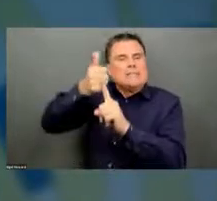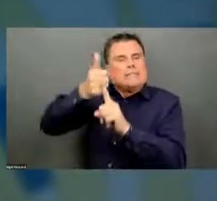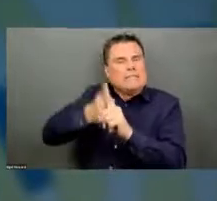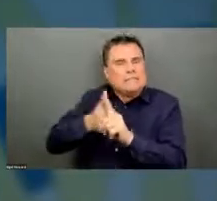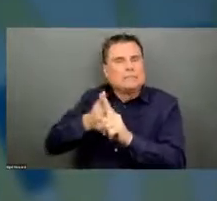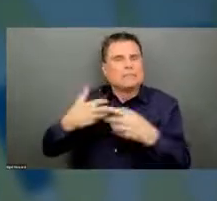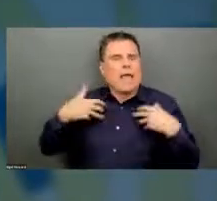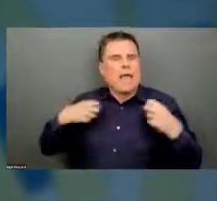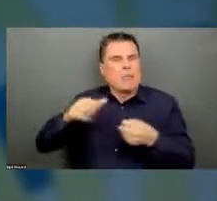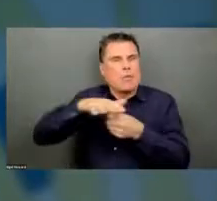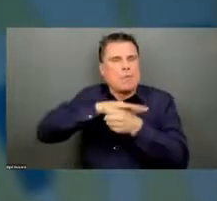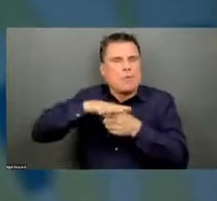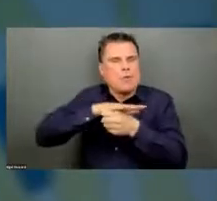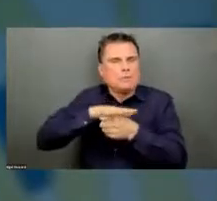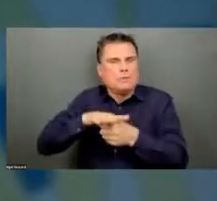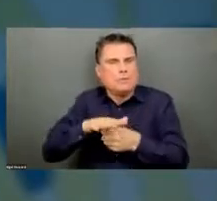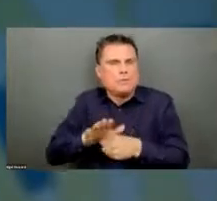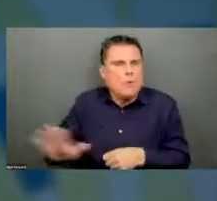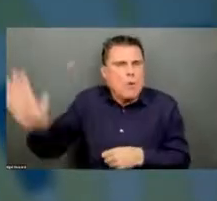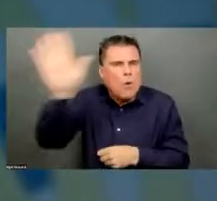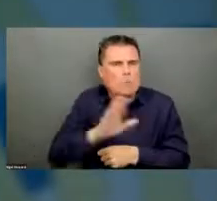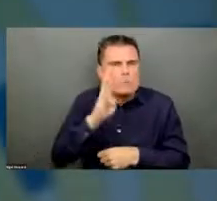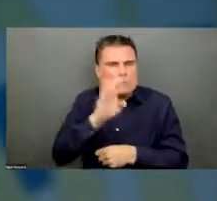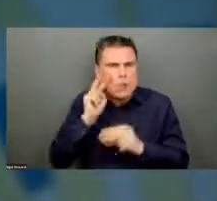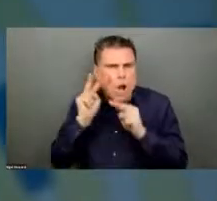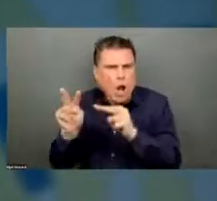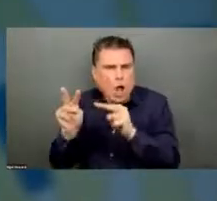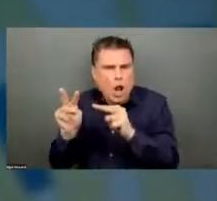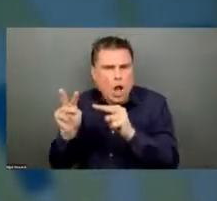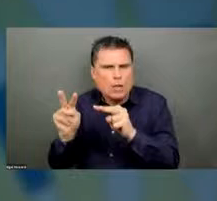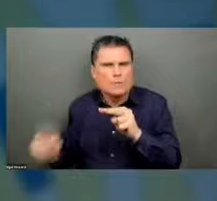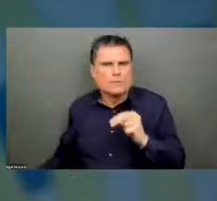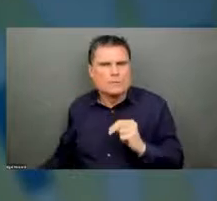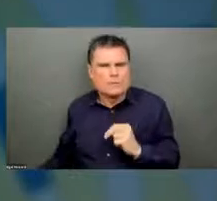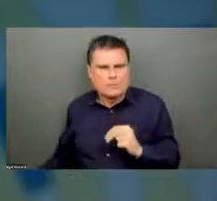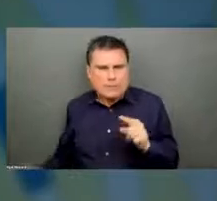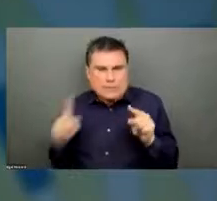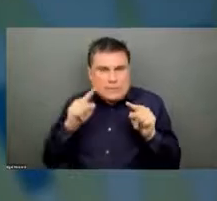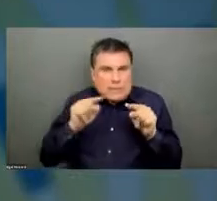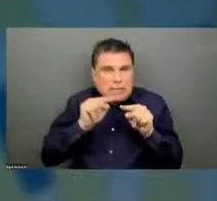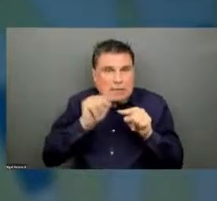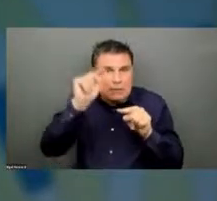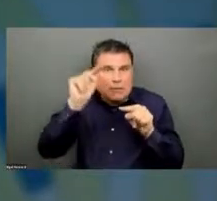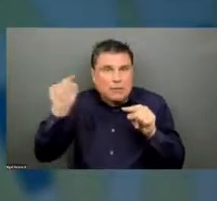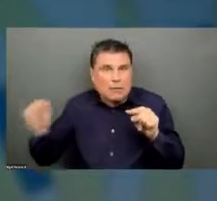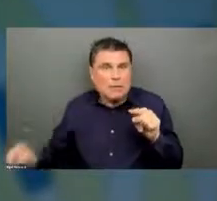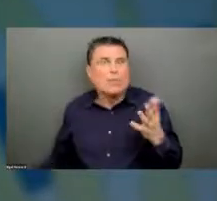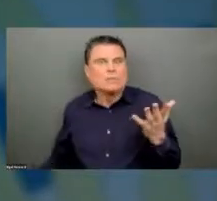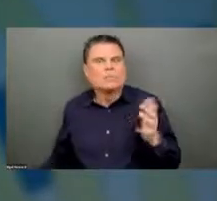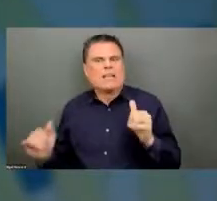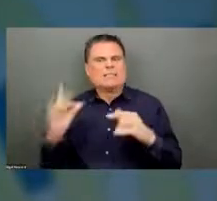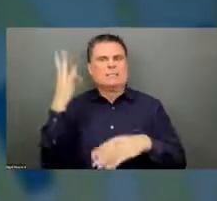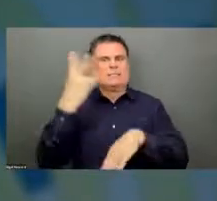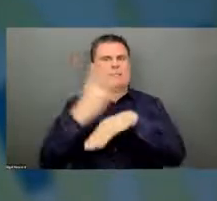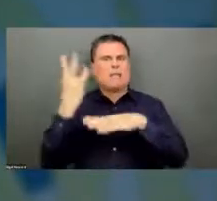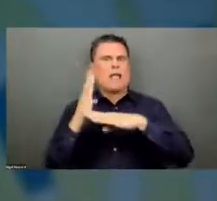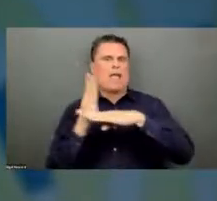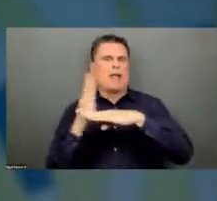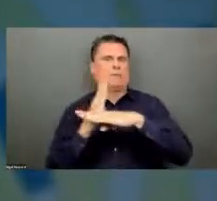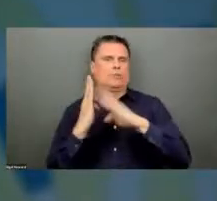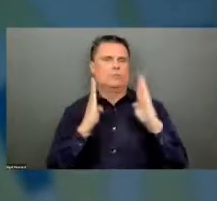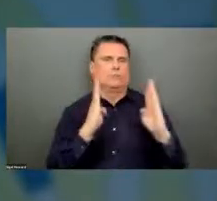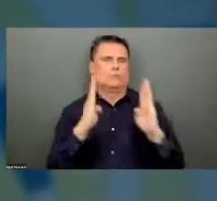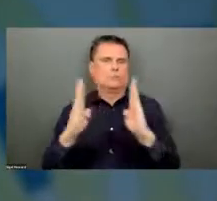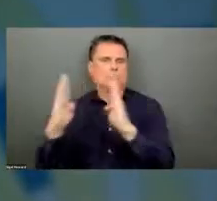dotted line our rolling 7-day average, and it reflects again the fact that the majority of our cases and our